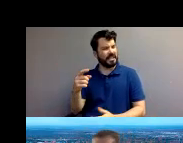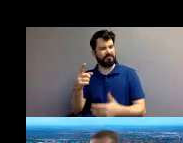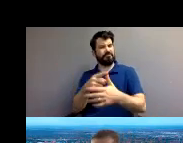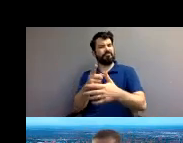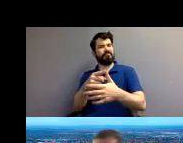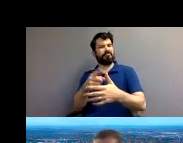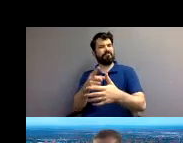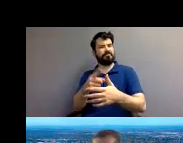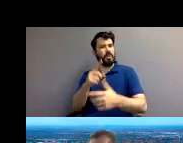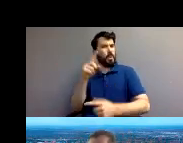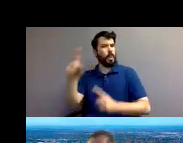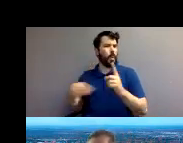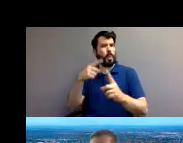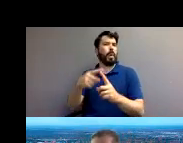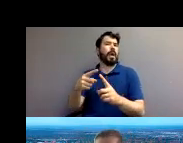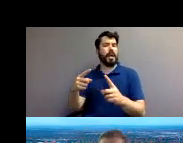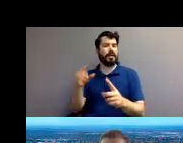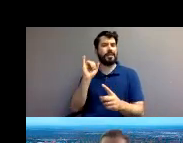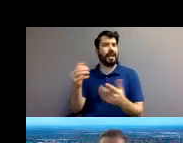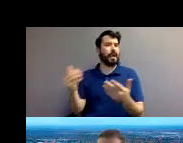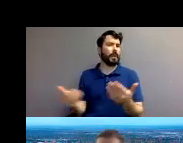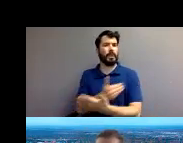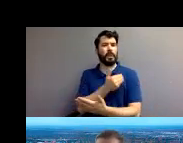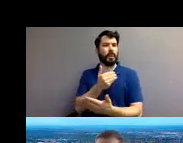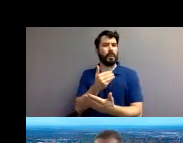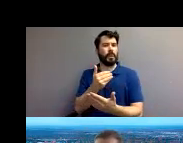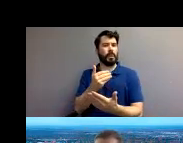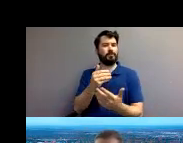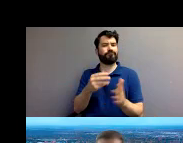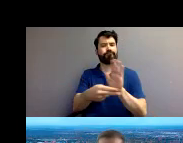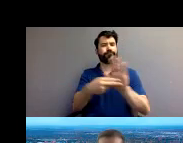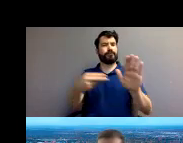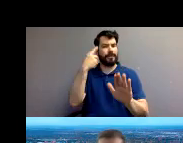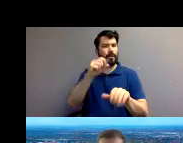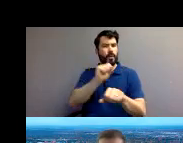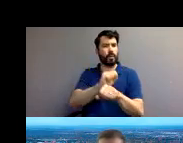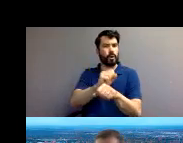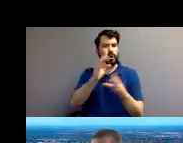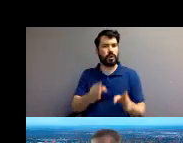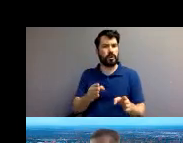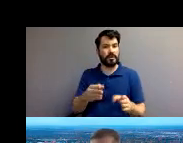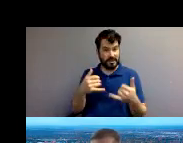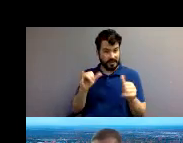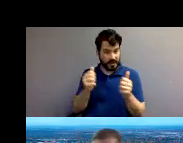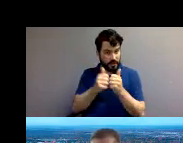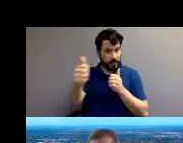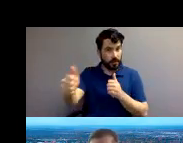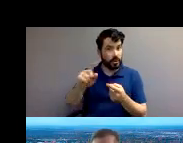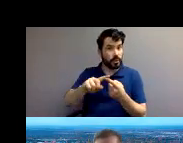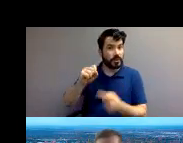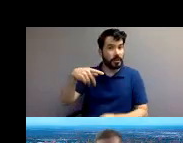rolling out those new employee models that you mentioned, and will employees still be working remotely until September